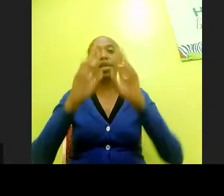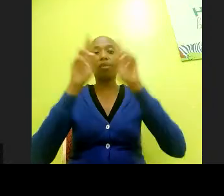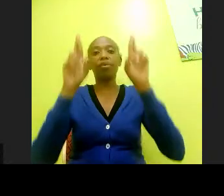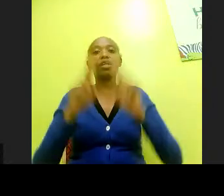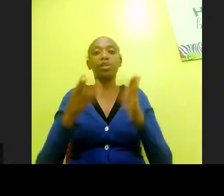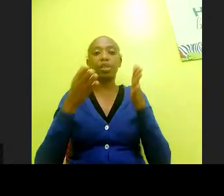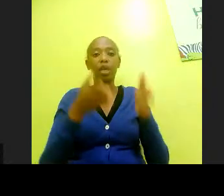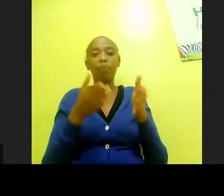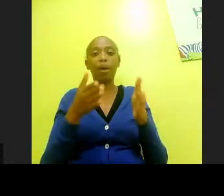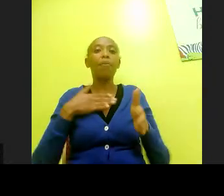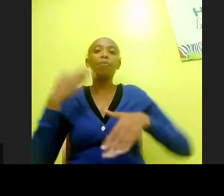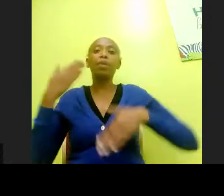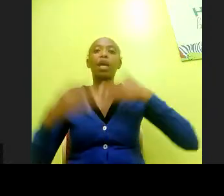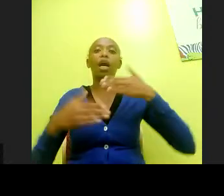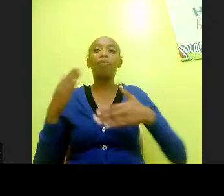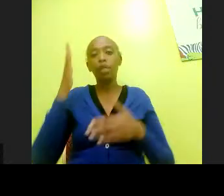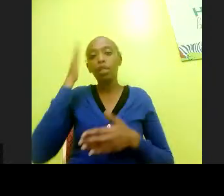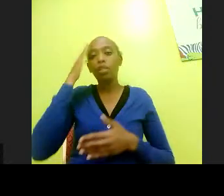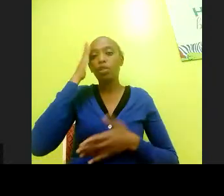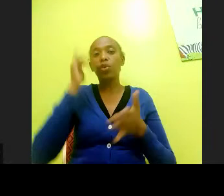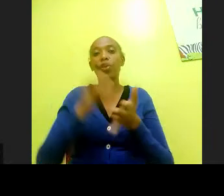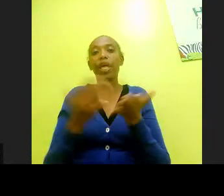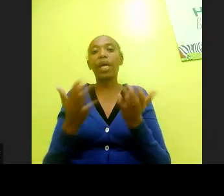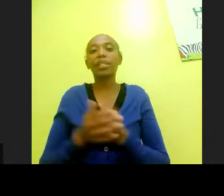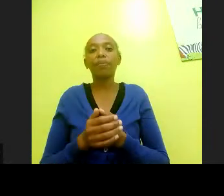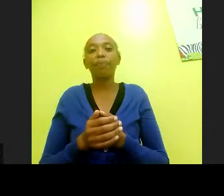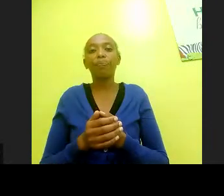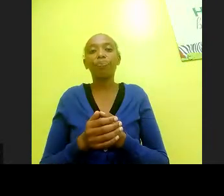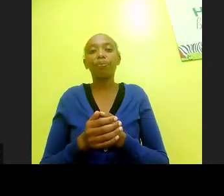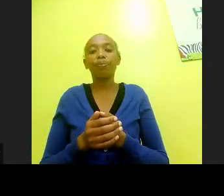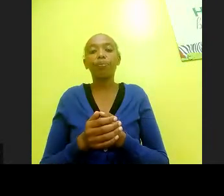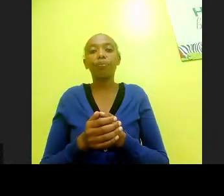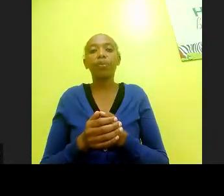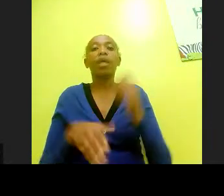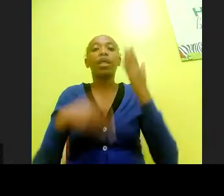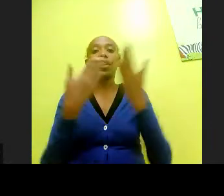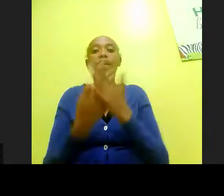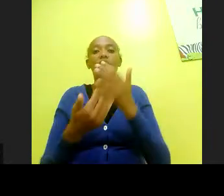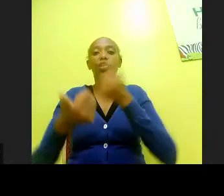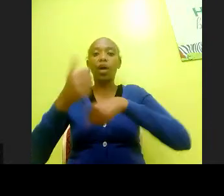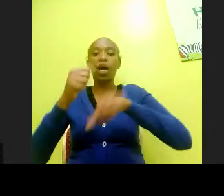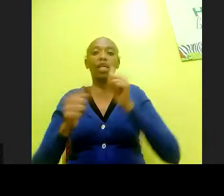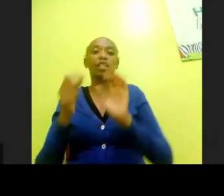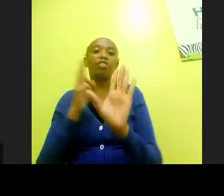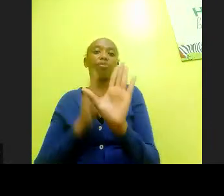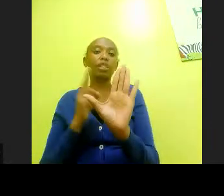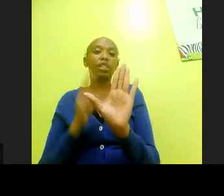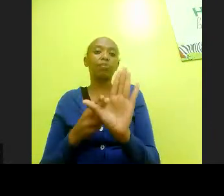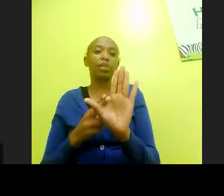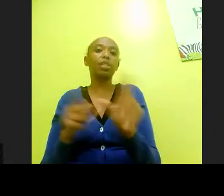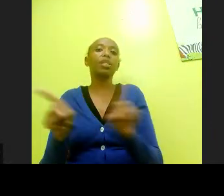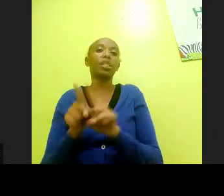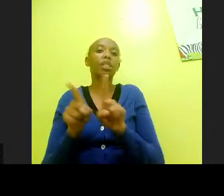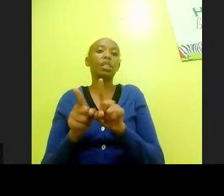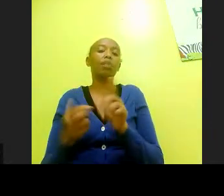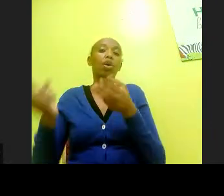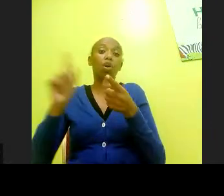I'm glad to note that thanks to your active participation and